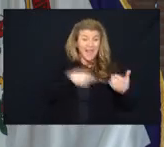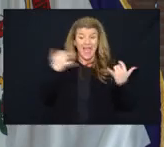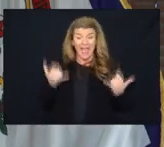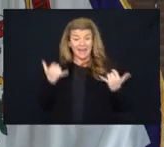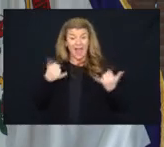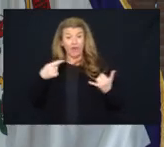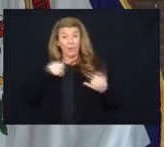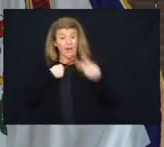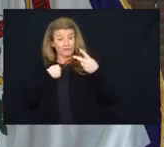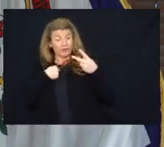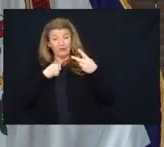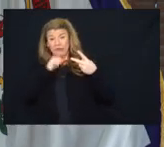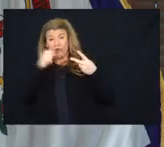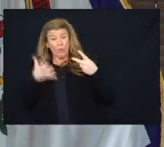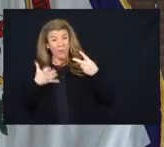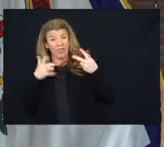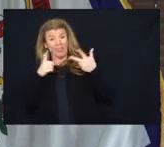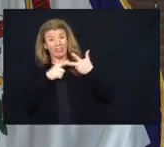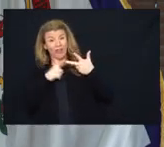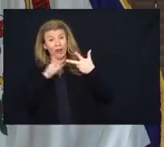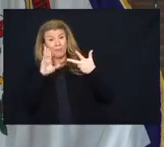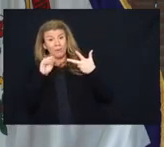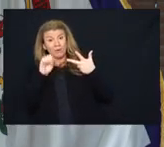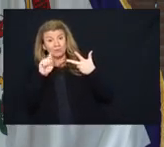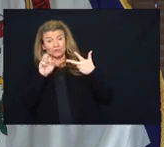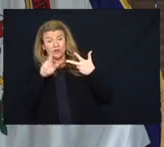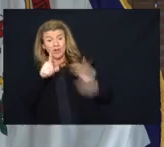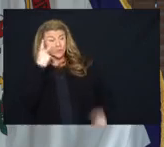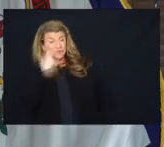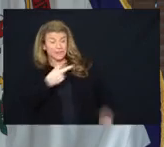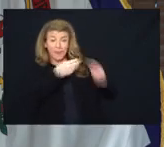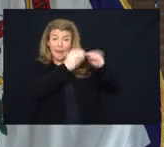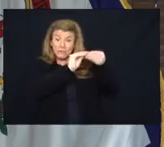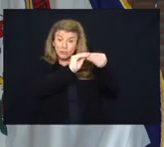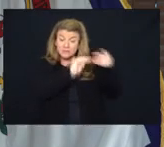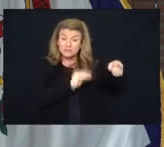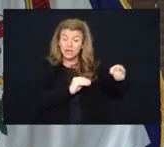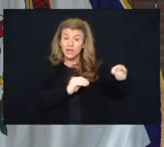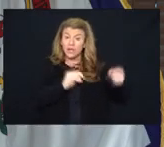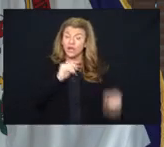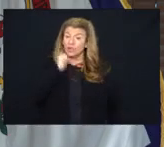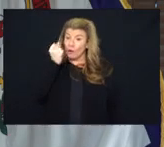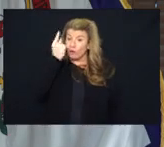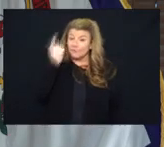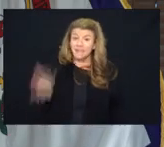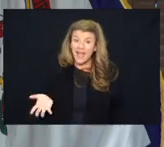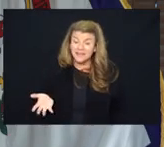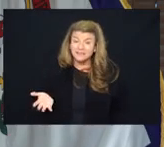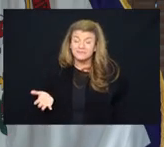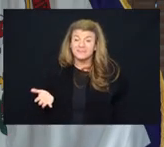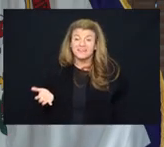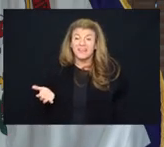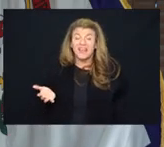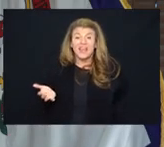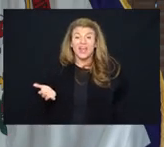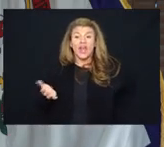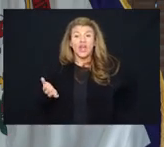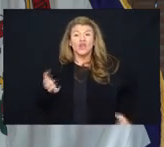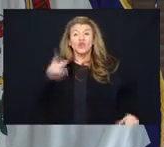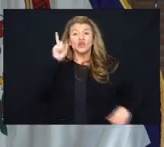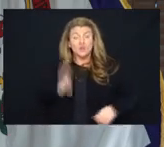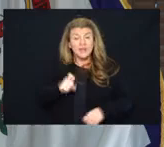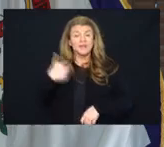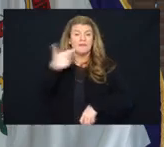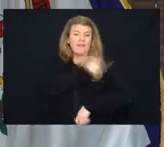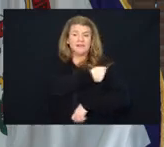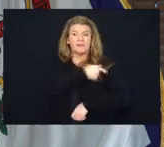on age and be worried about it, then there's something wrong. I mean, absolutely, with all in me, you should be vaccinated and you